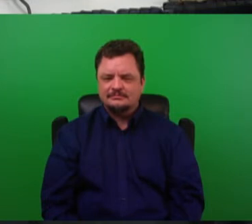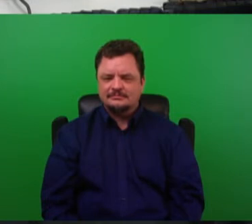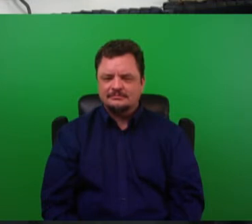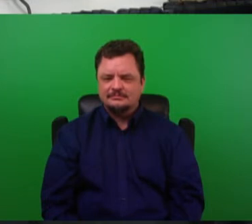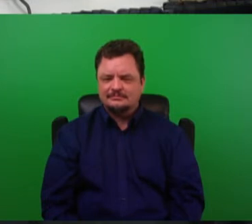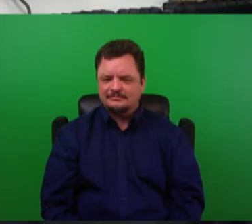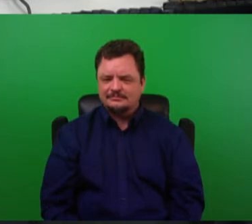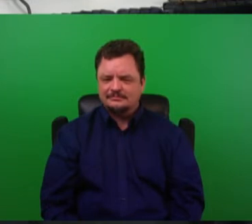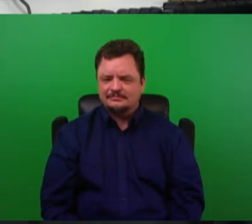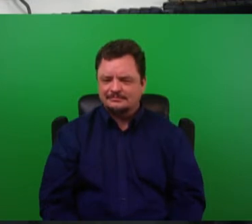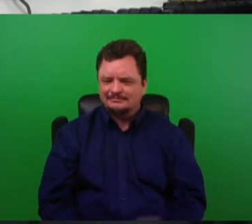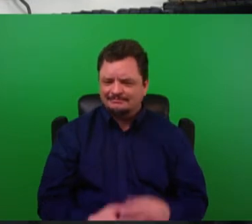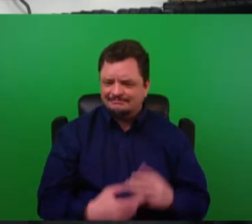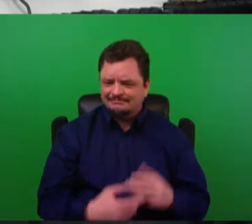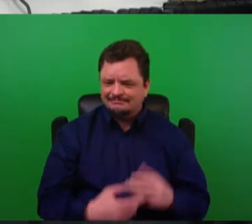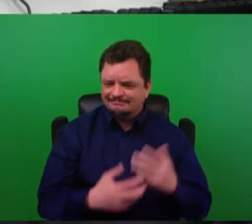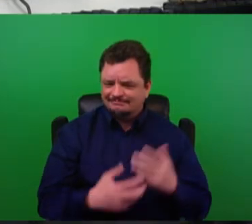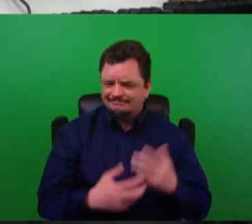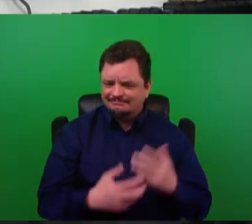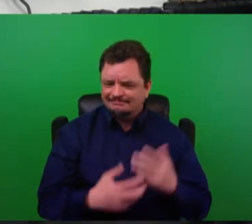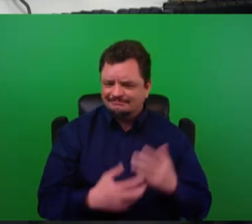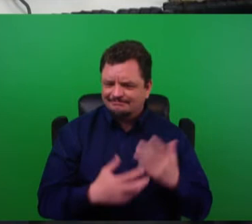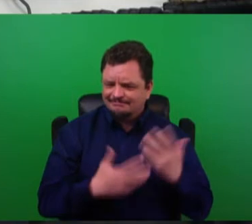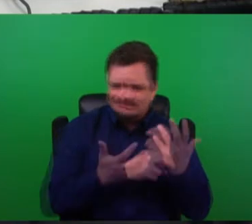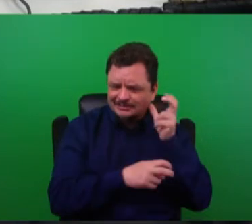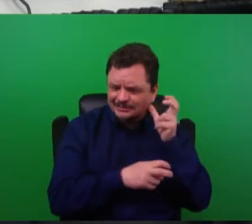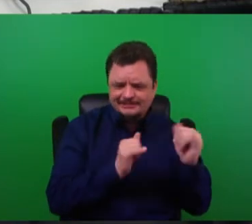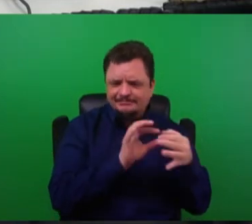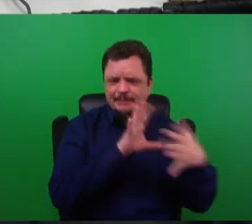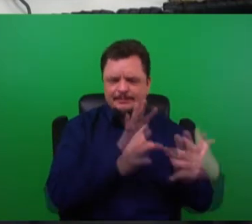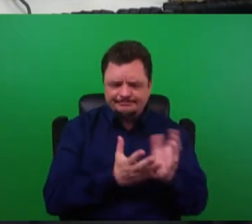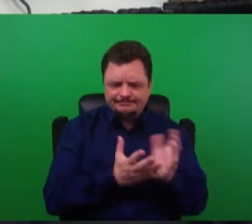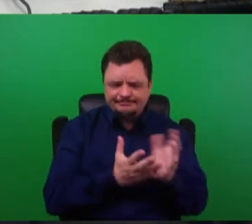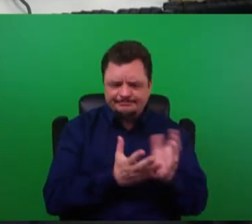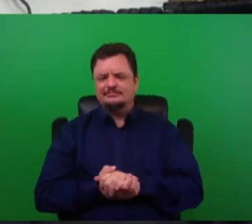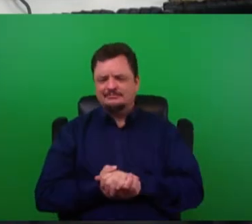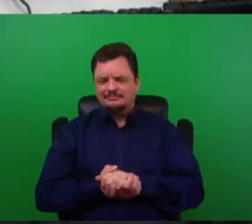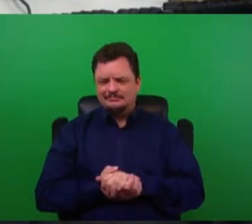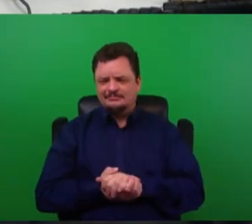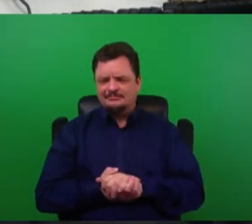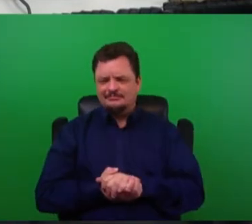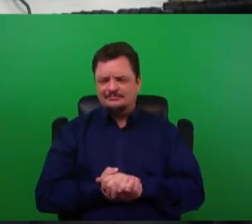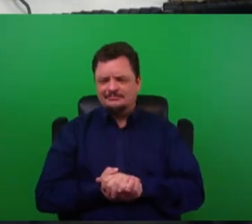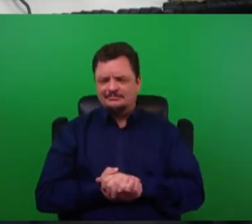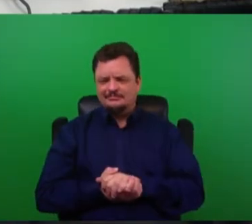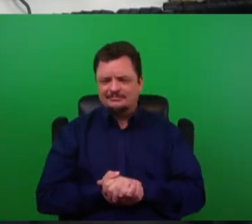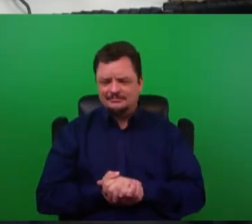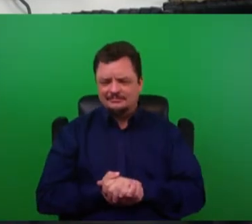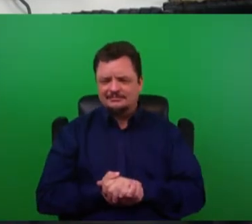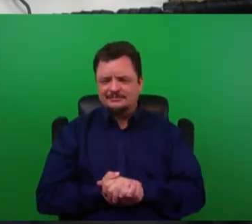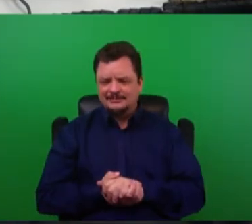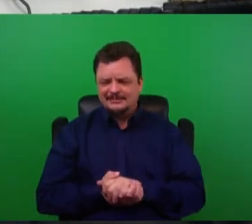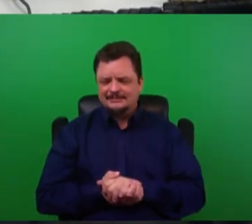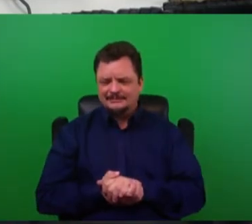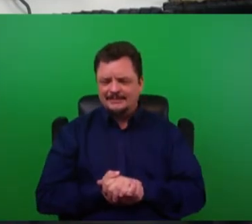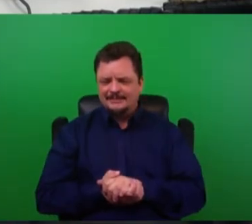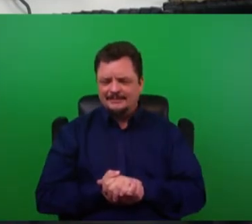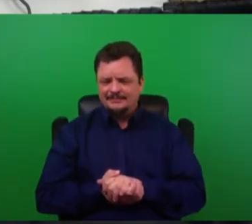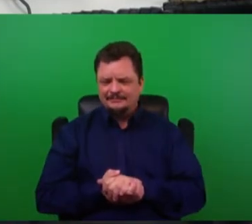our schools very heavily. And then what you're asking around identifying, you know, maybe, you know, by zip code